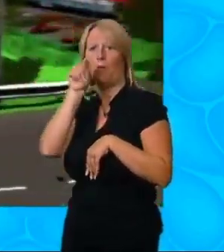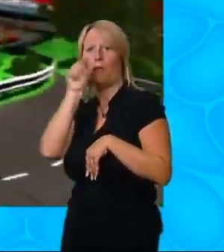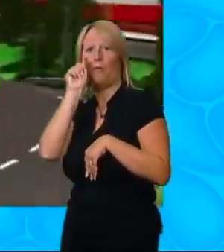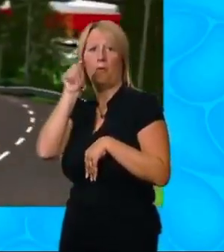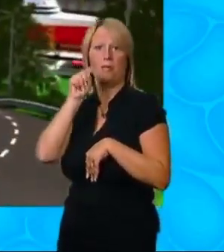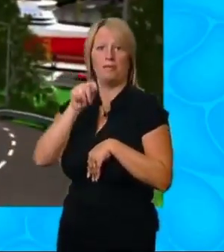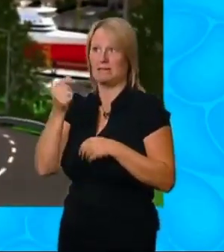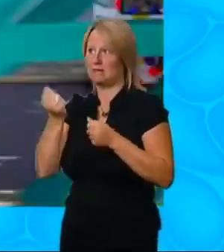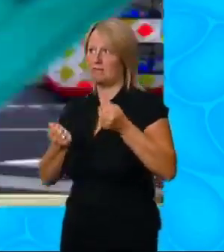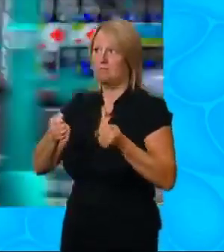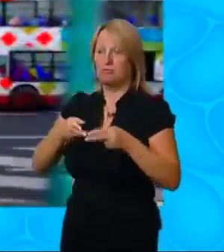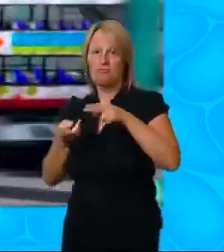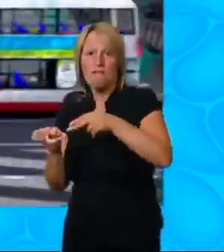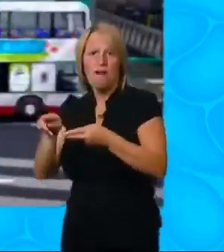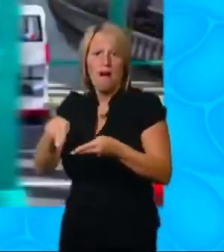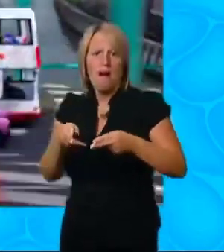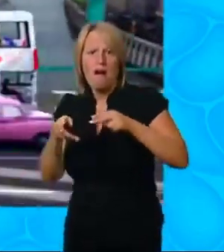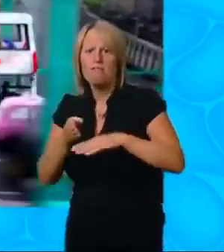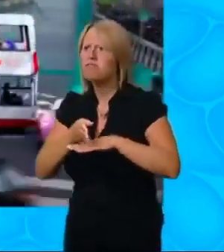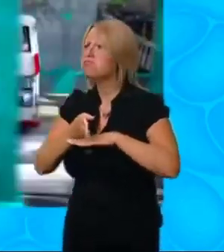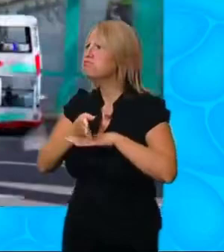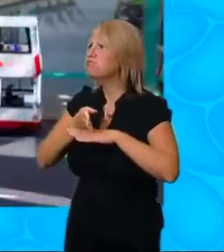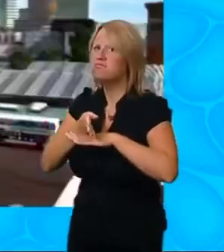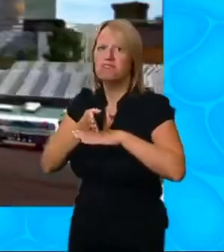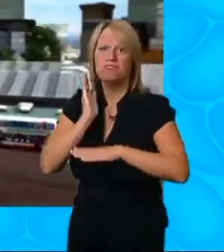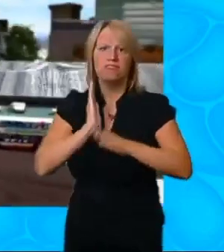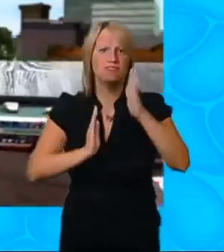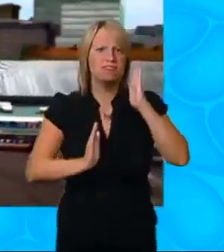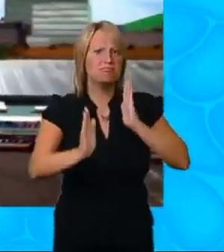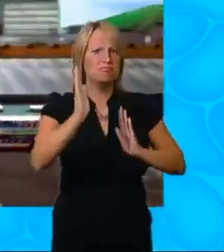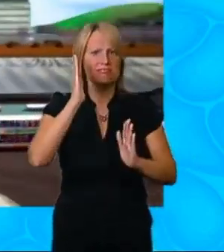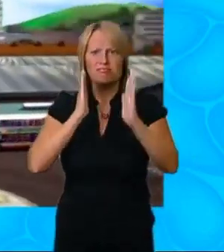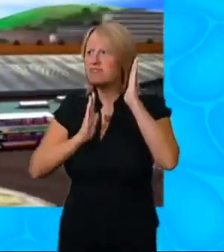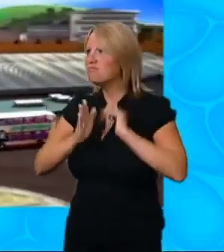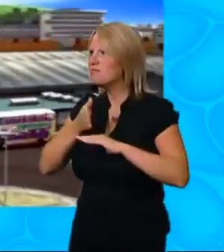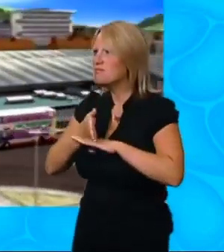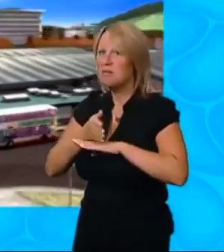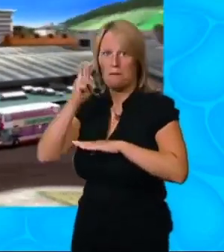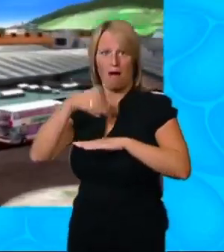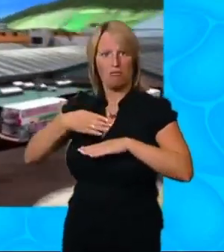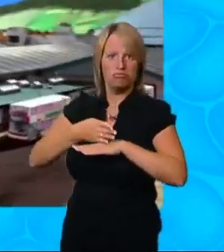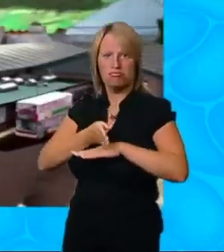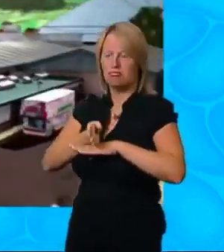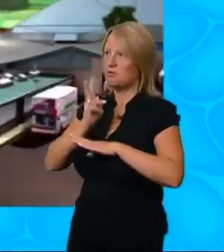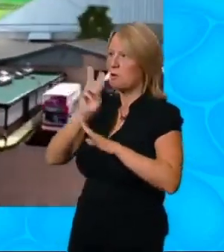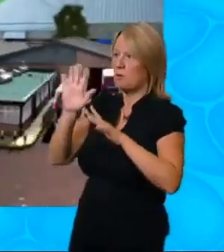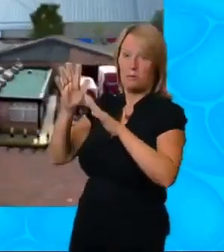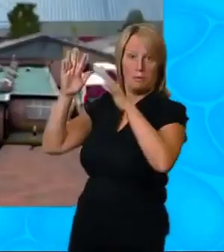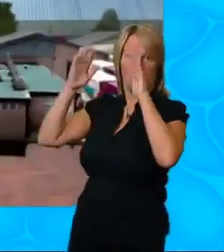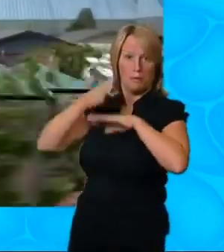Me, me, I wanna drive down the avenue. Me too. Hey, look at those buses gleaming. They look so clean and spanking